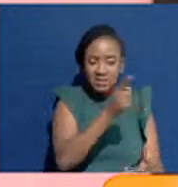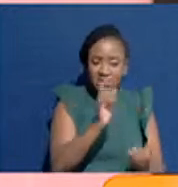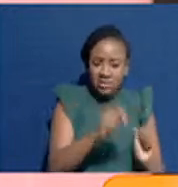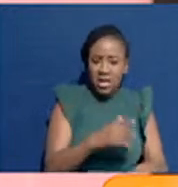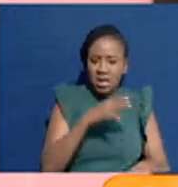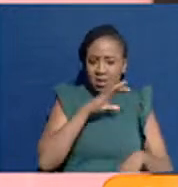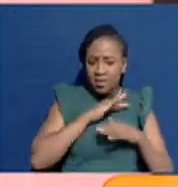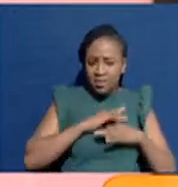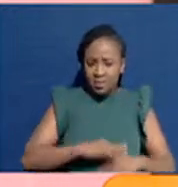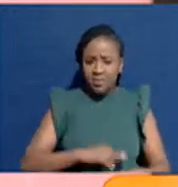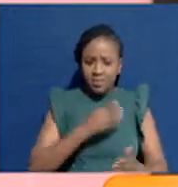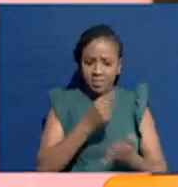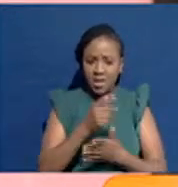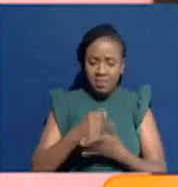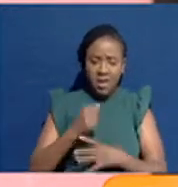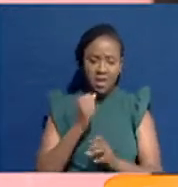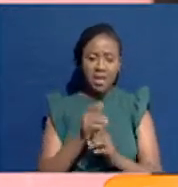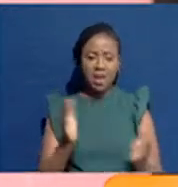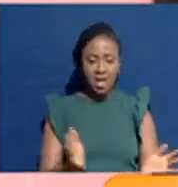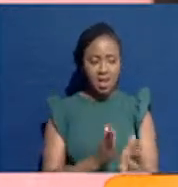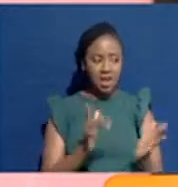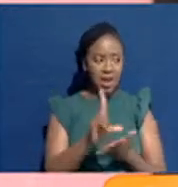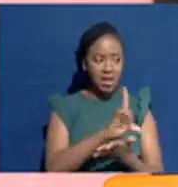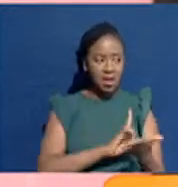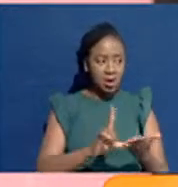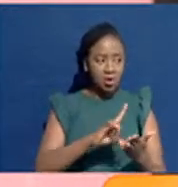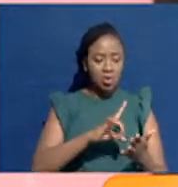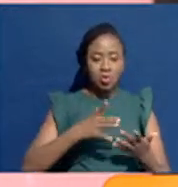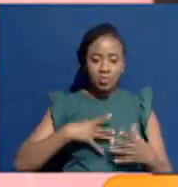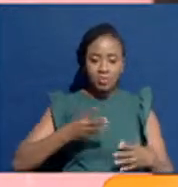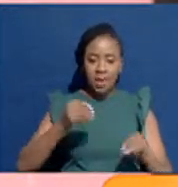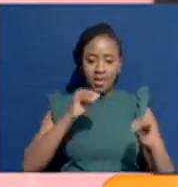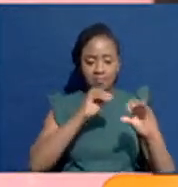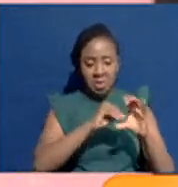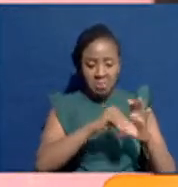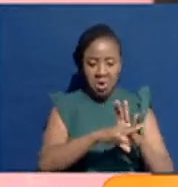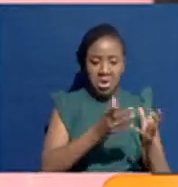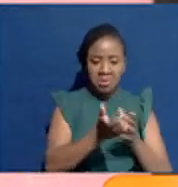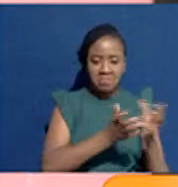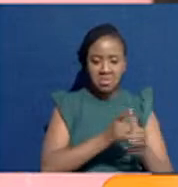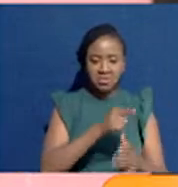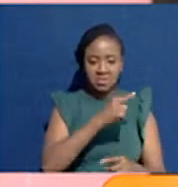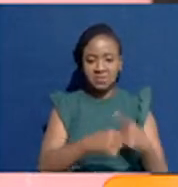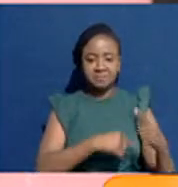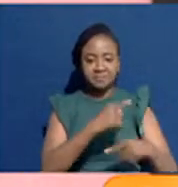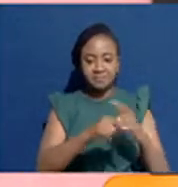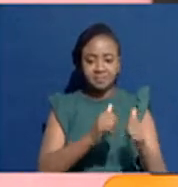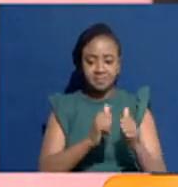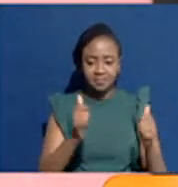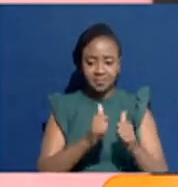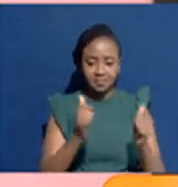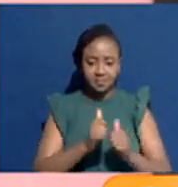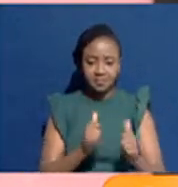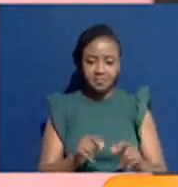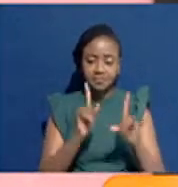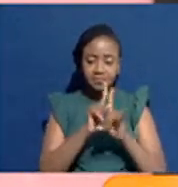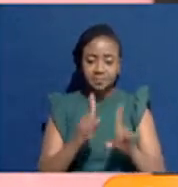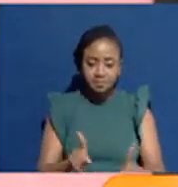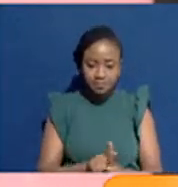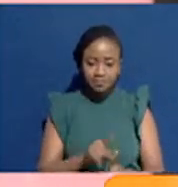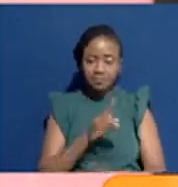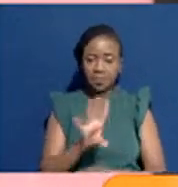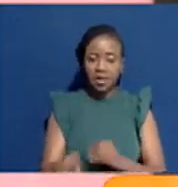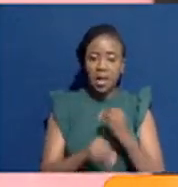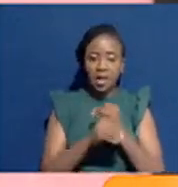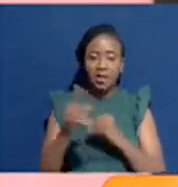to encourage the local industry to invest more in that and to trade more in that. But what we are hearing, Sam, yes,